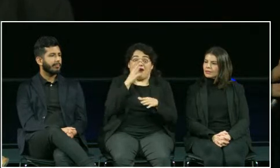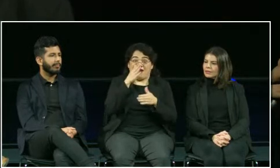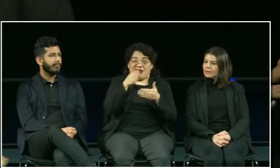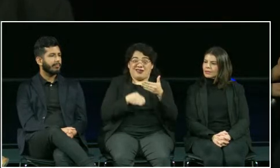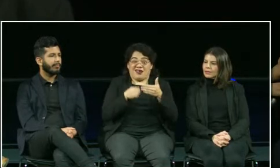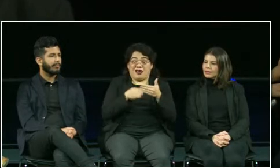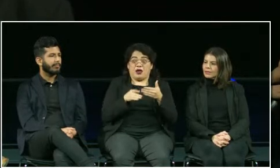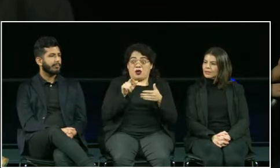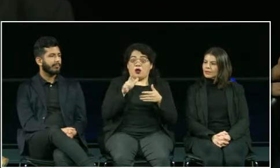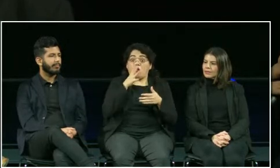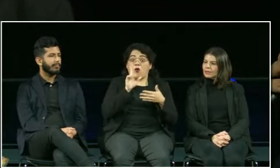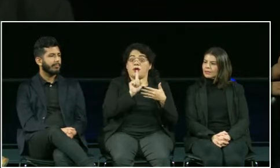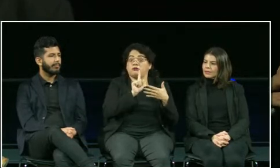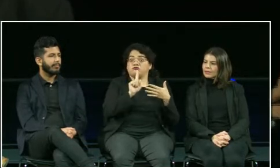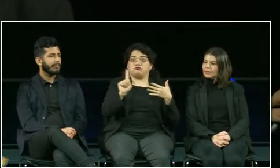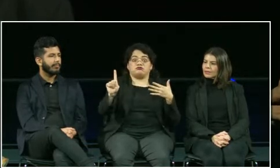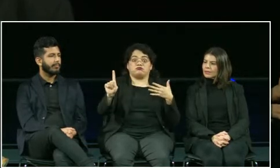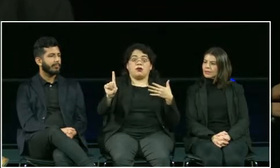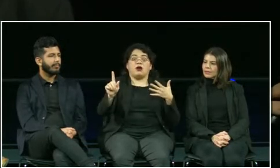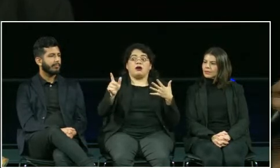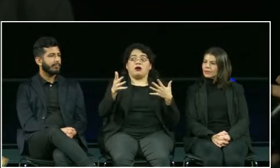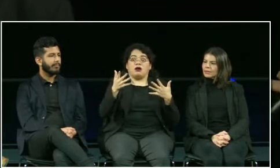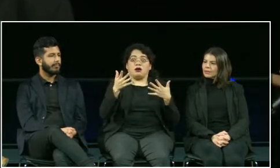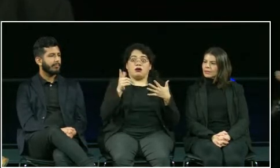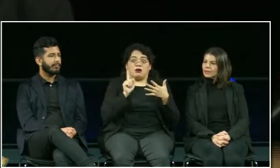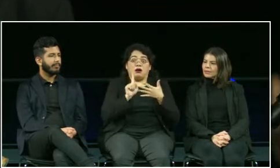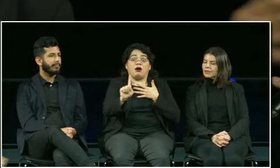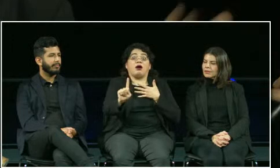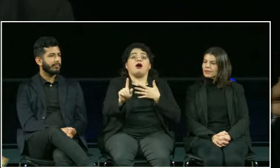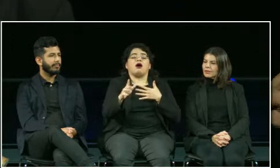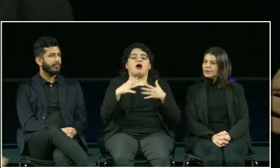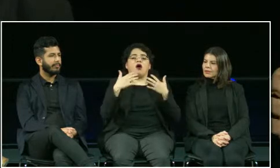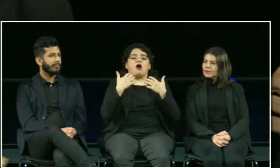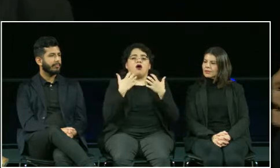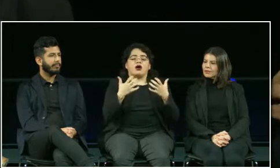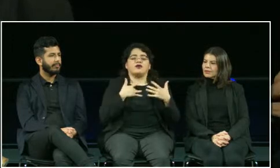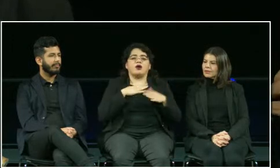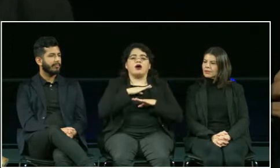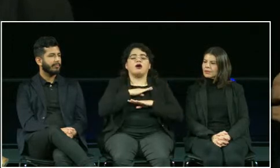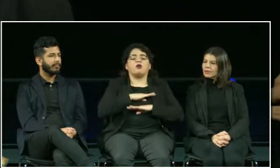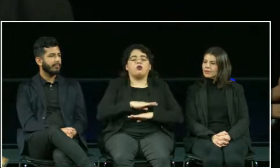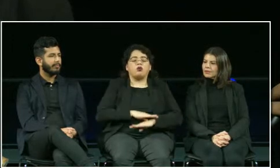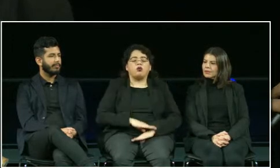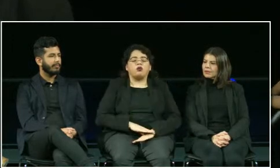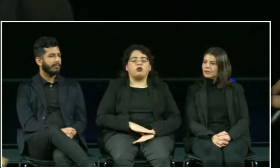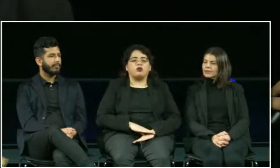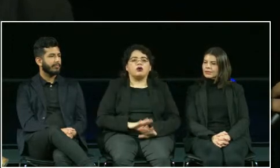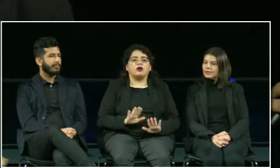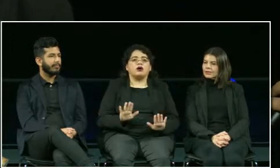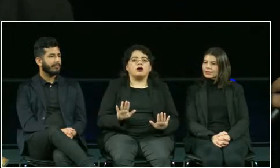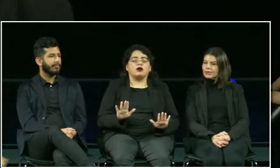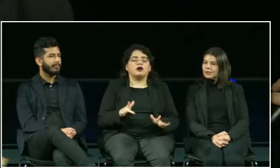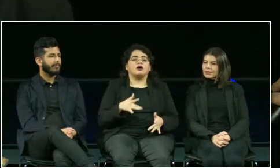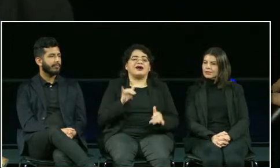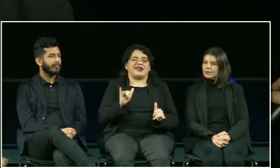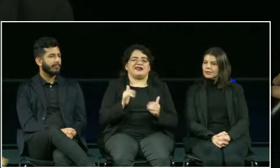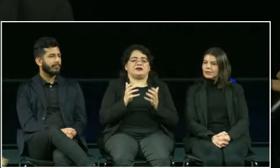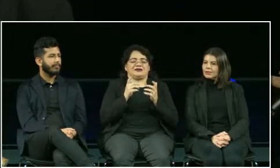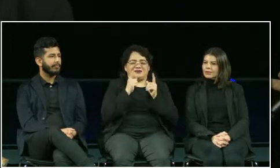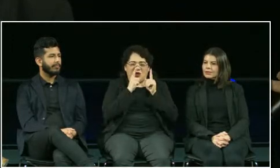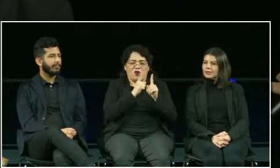the audience is saying, oh, you know, and that was this emotion I wanted from the